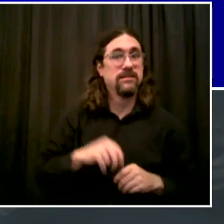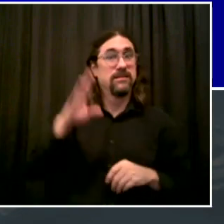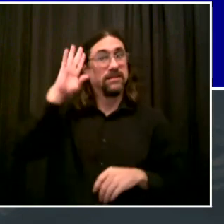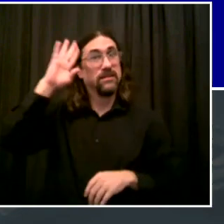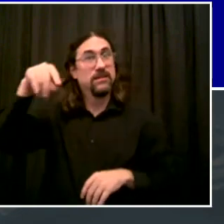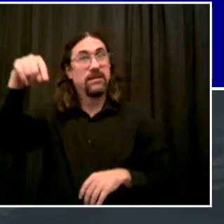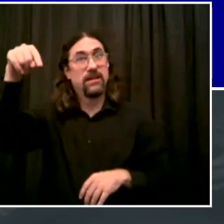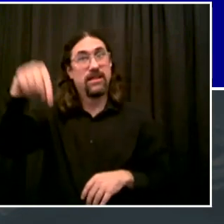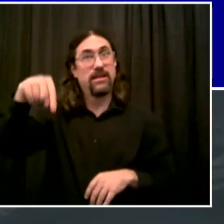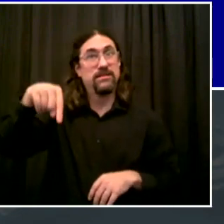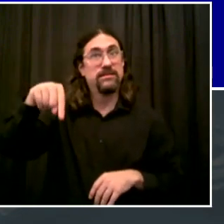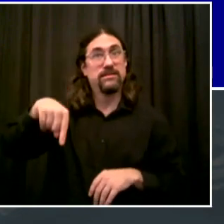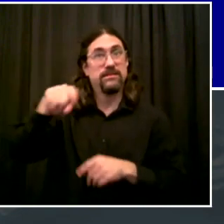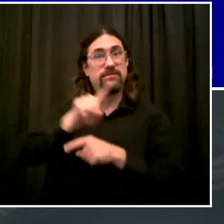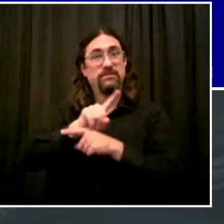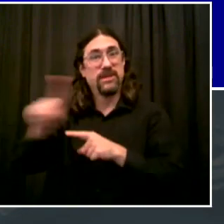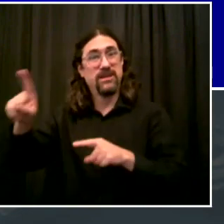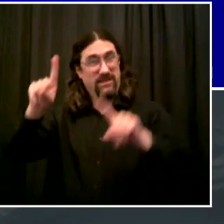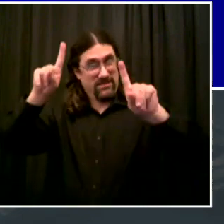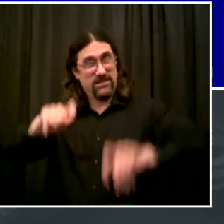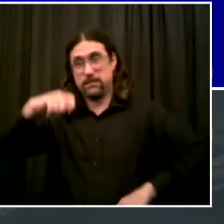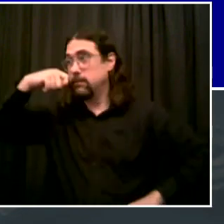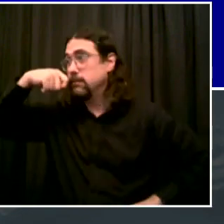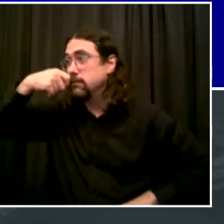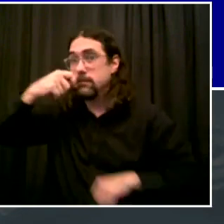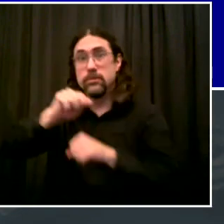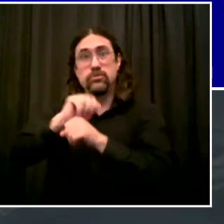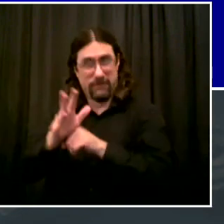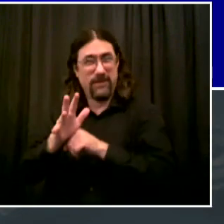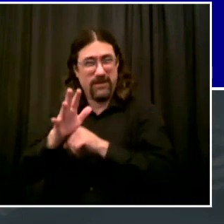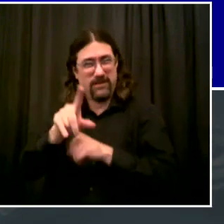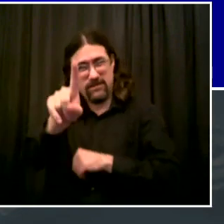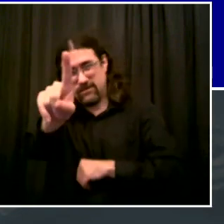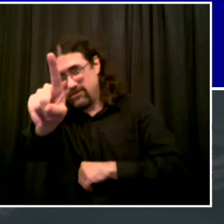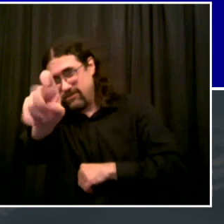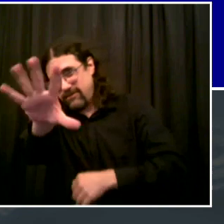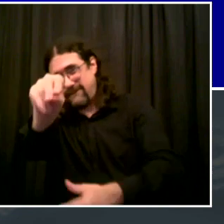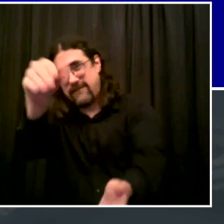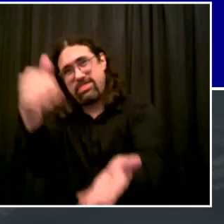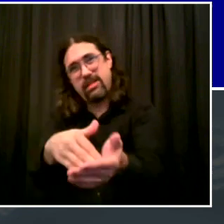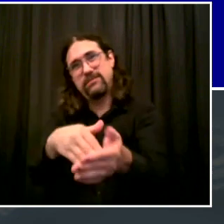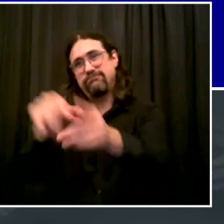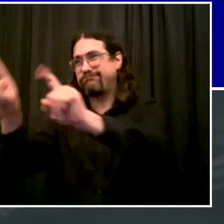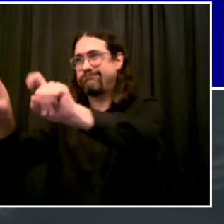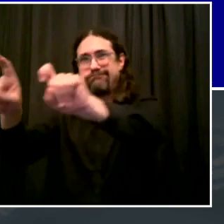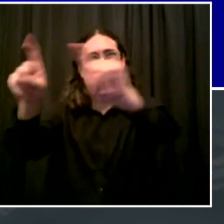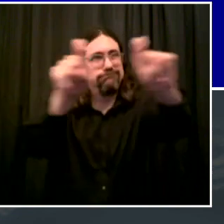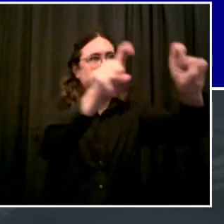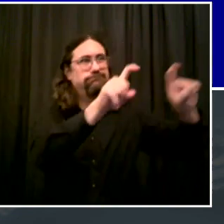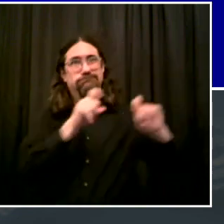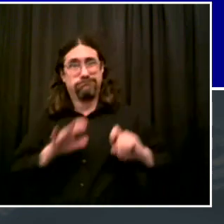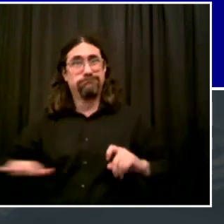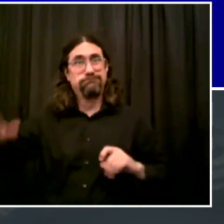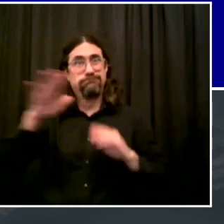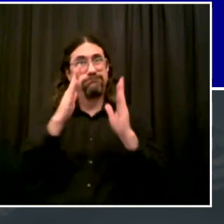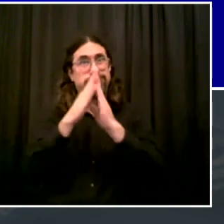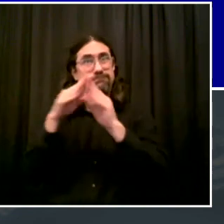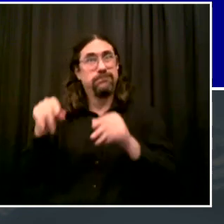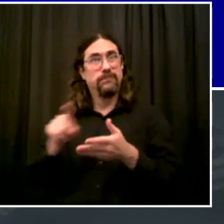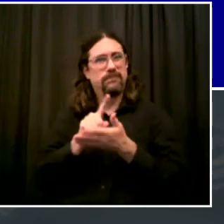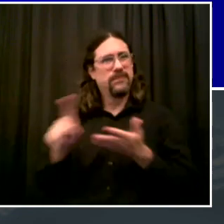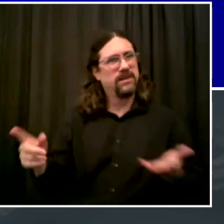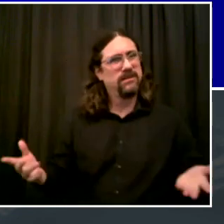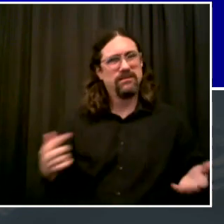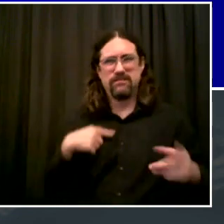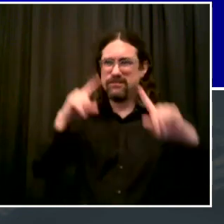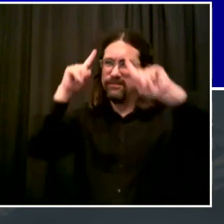everyone, if you've been putting it off, this is a great time to get tested. If you were tested a long time ago, it's a great time to get tested. Let's really speed this up for the good of all.